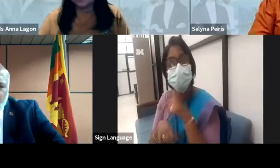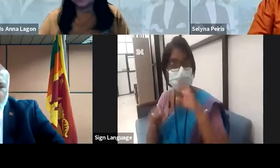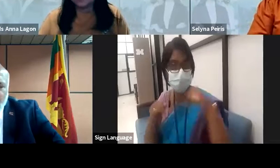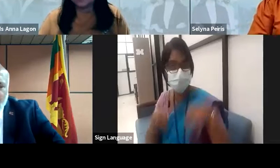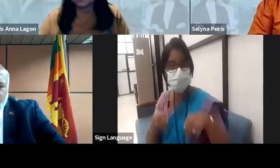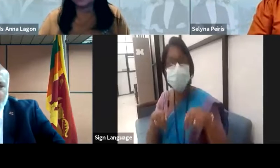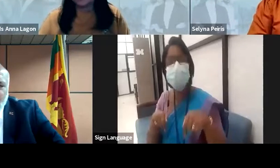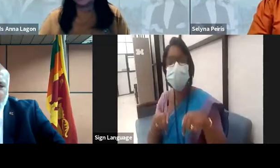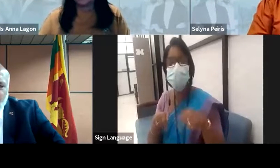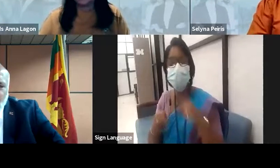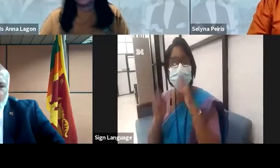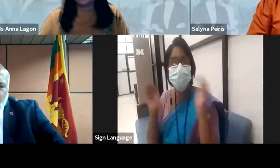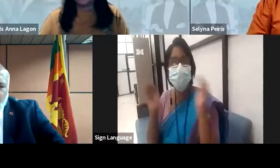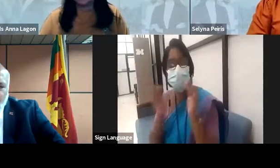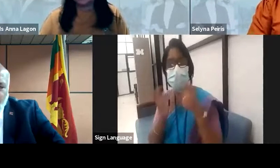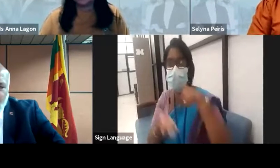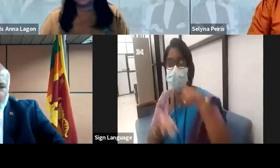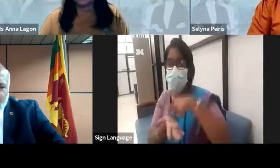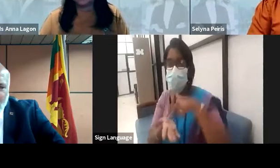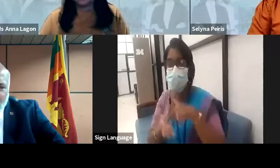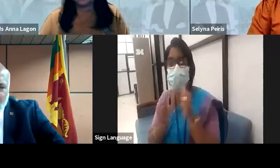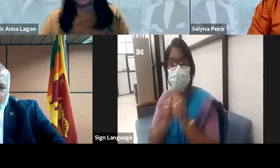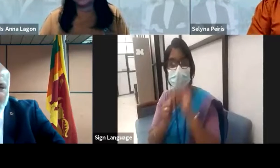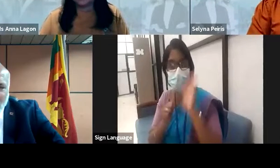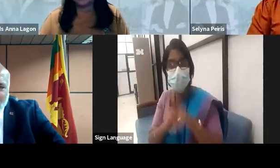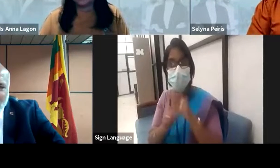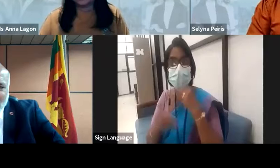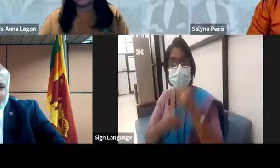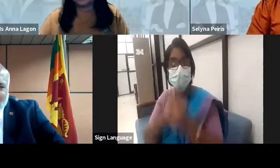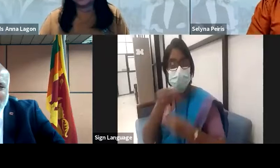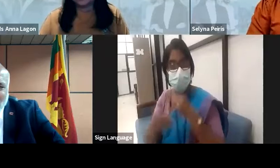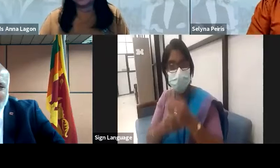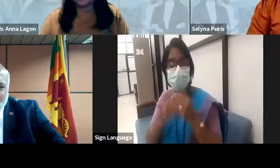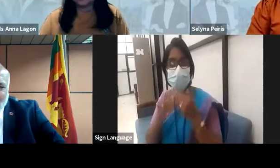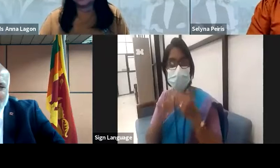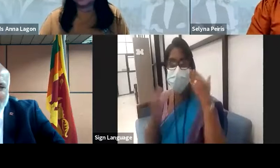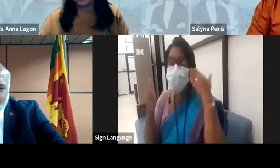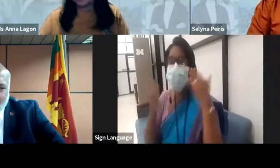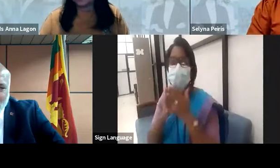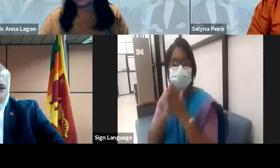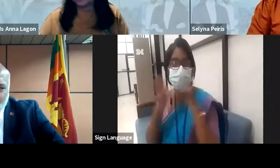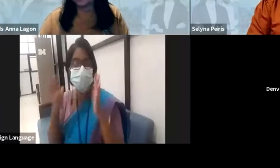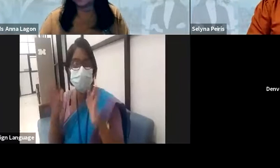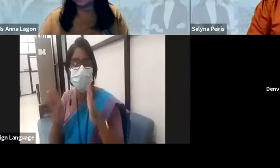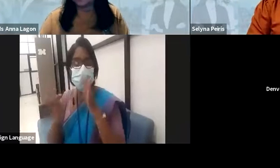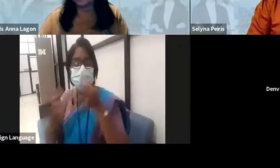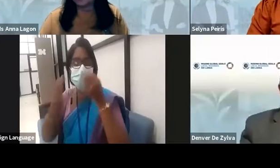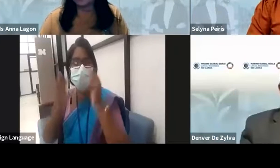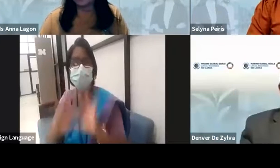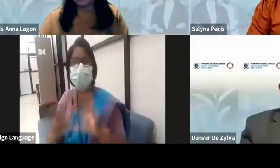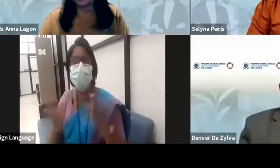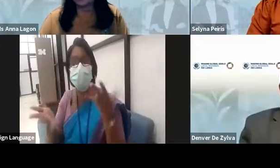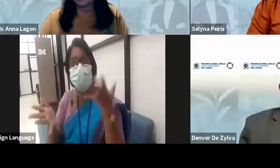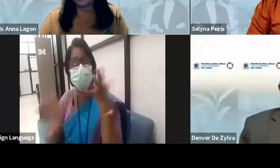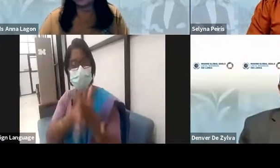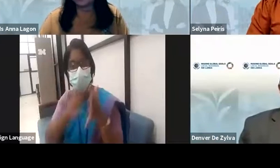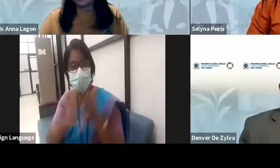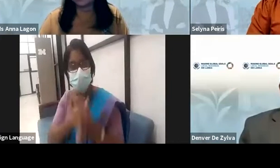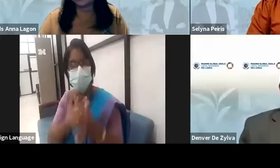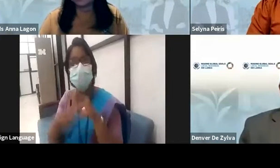informal. Even the so-called formal SME is only semi-formal.